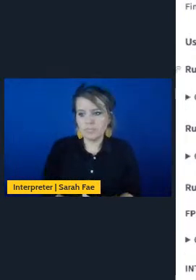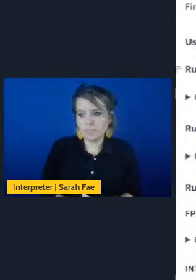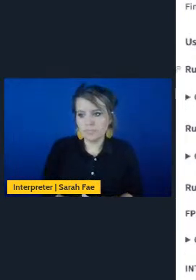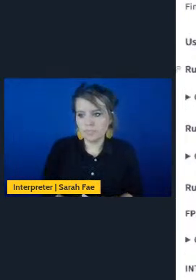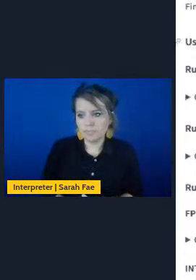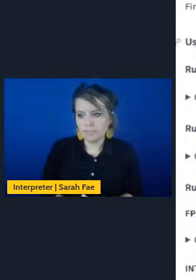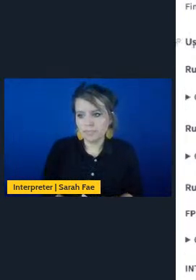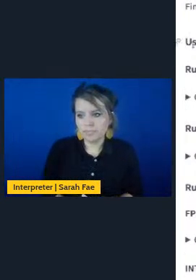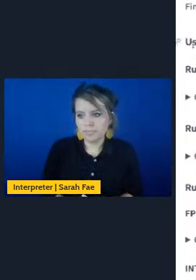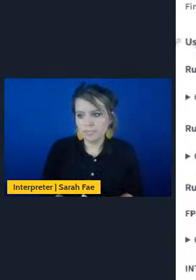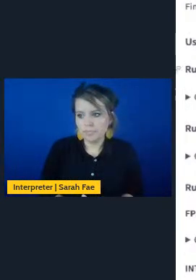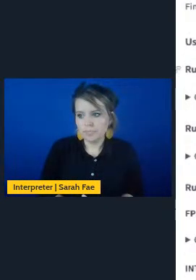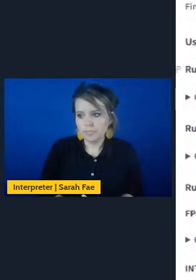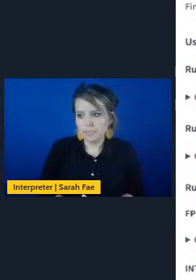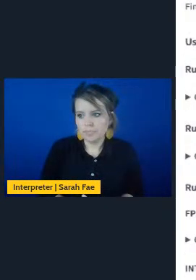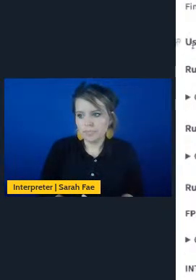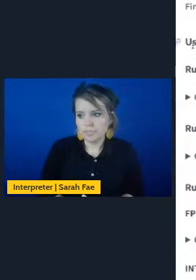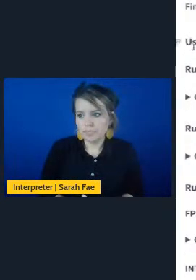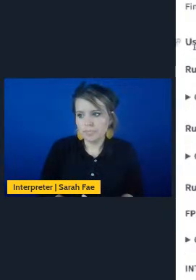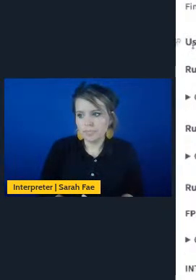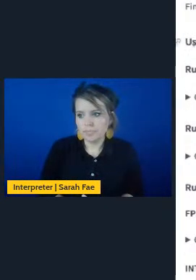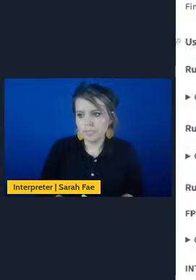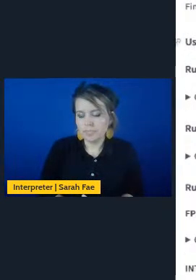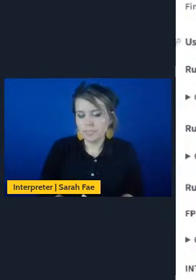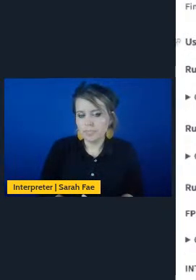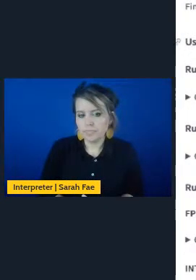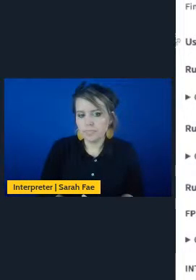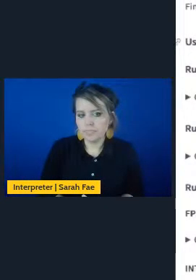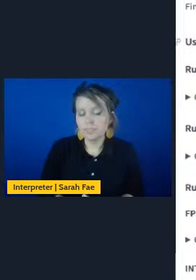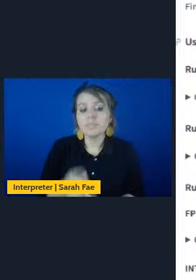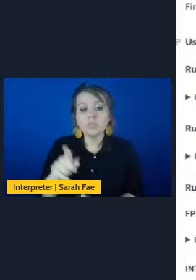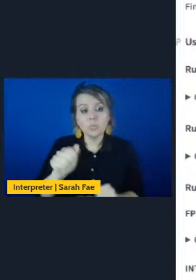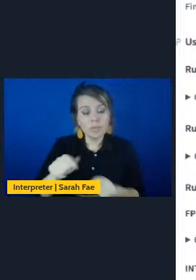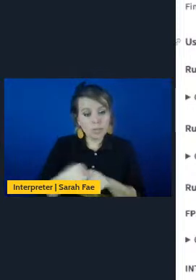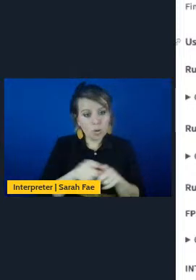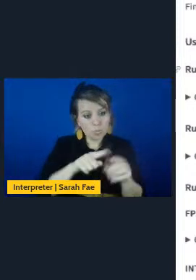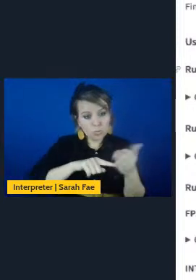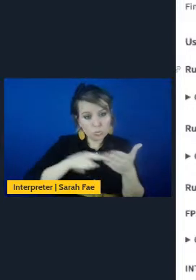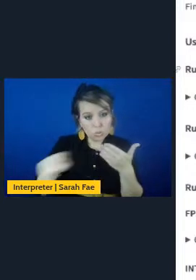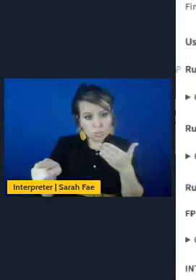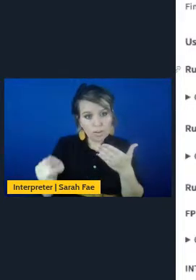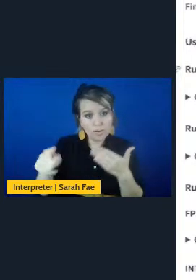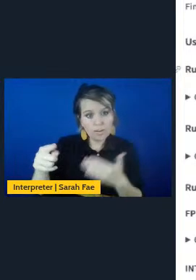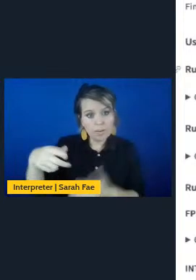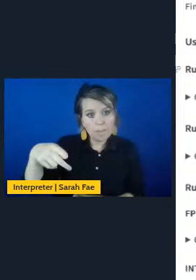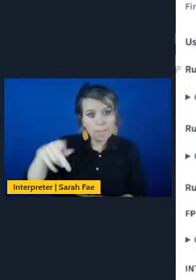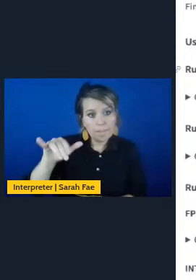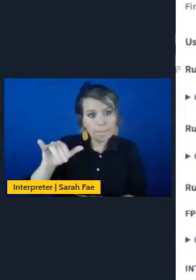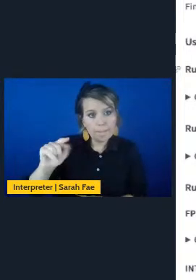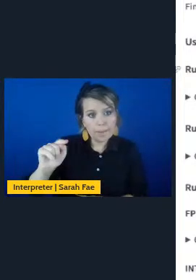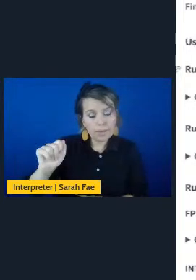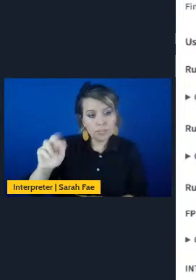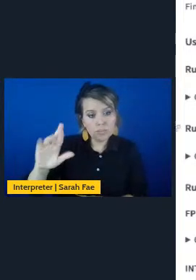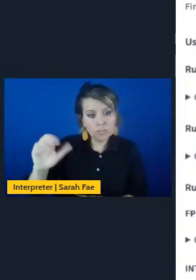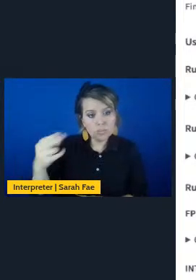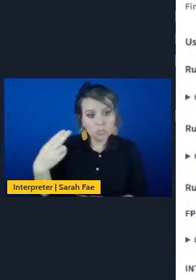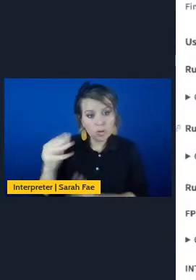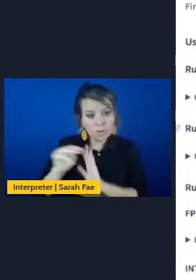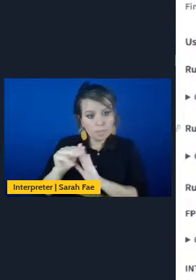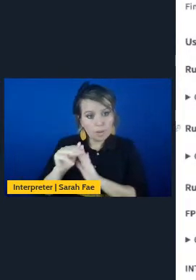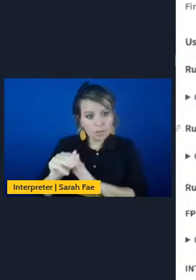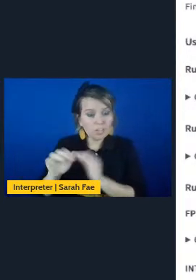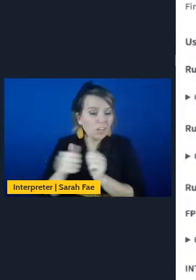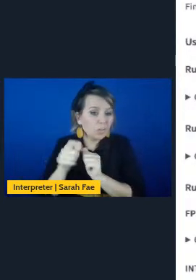you can also check on how you can use the PyTorch model and how you can run this model on